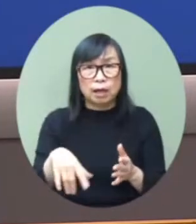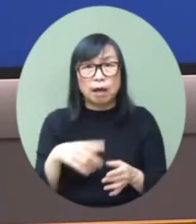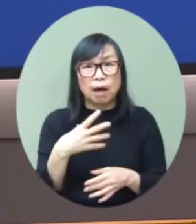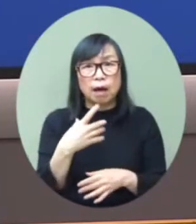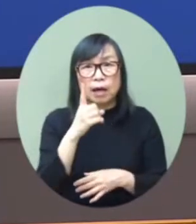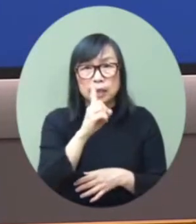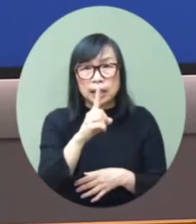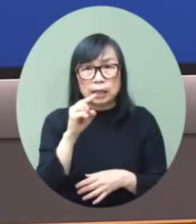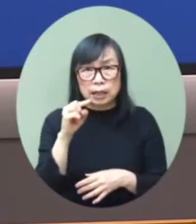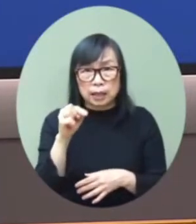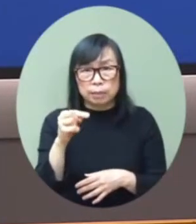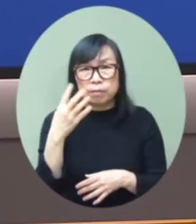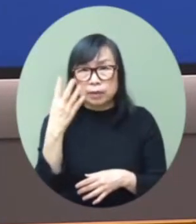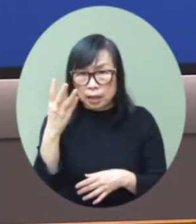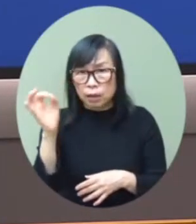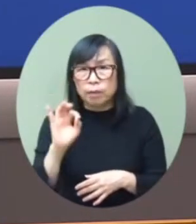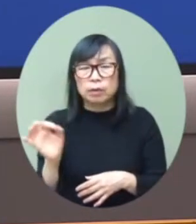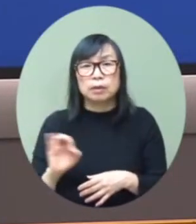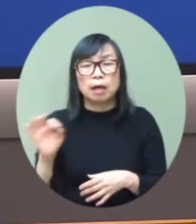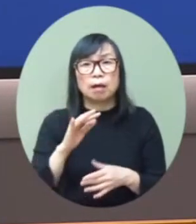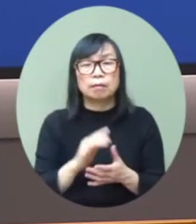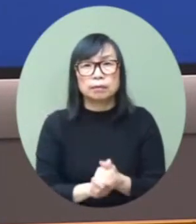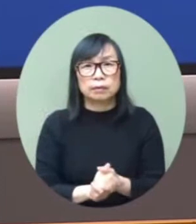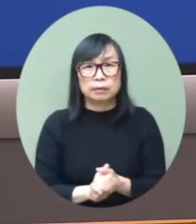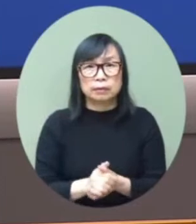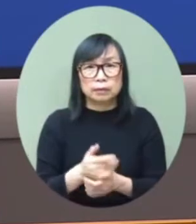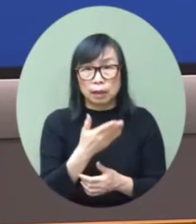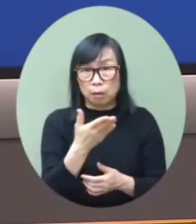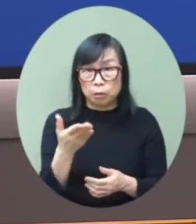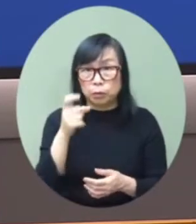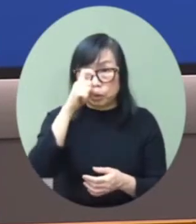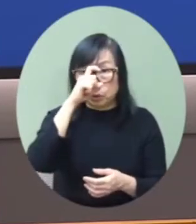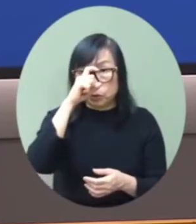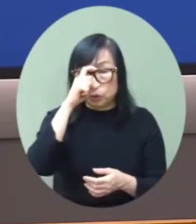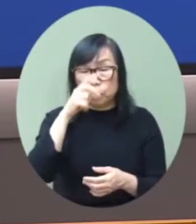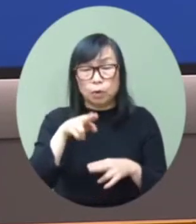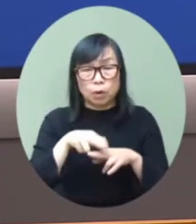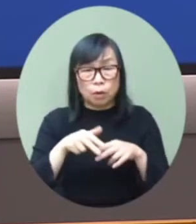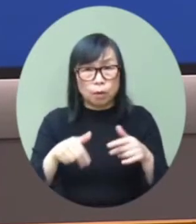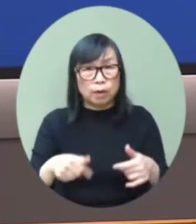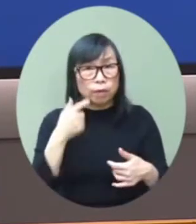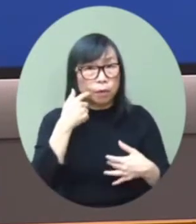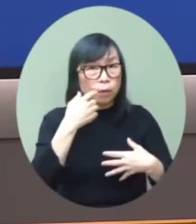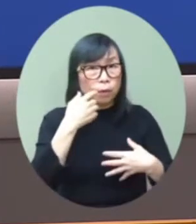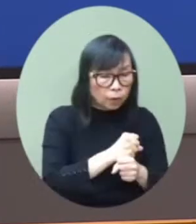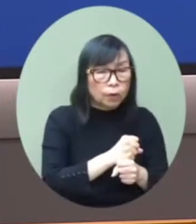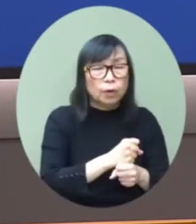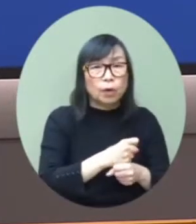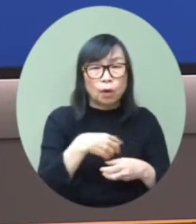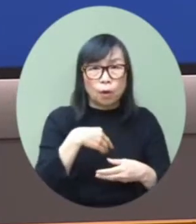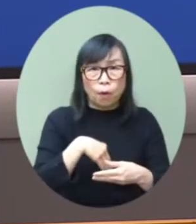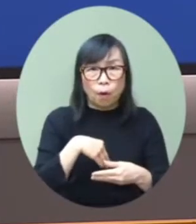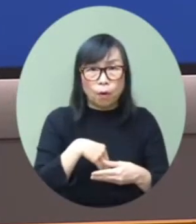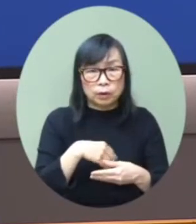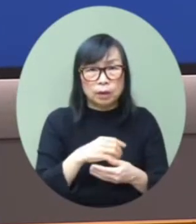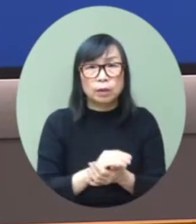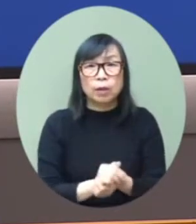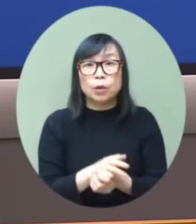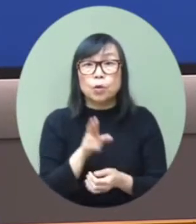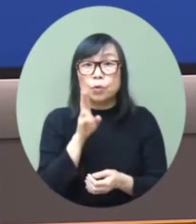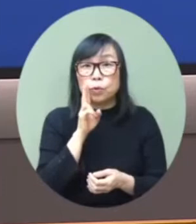about 1.4%. But don't forget that in our